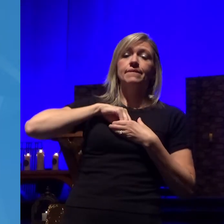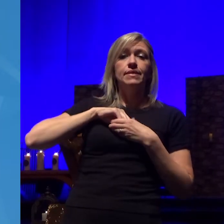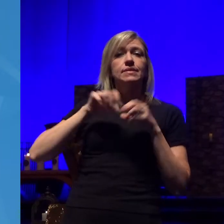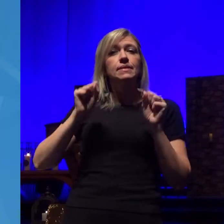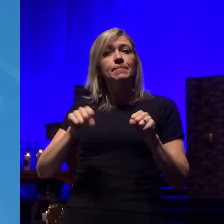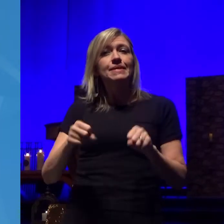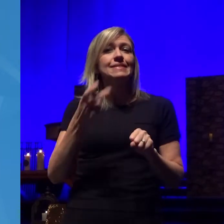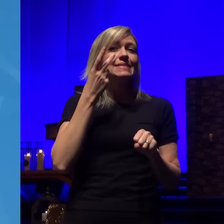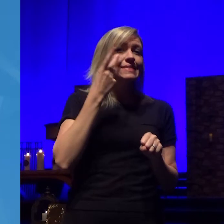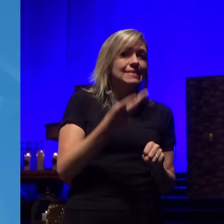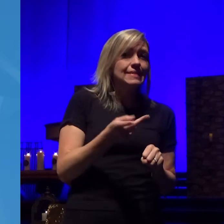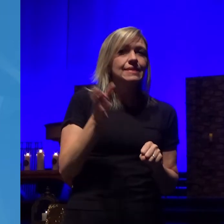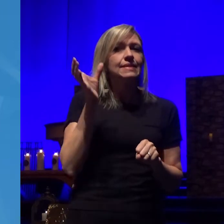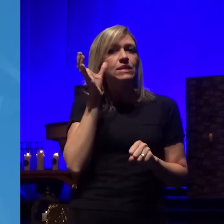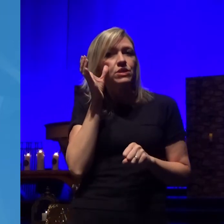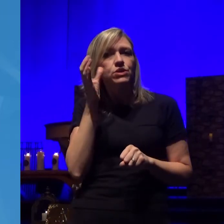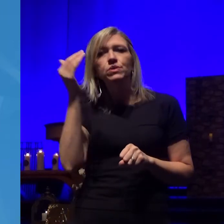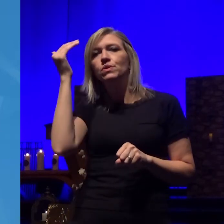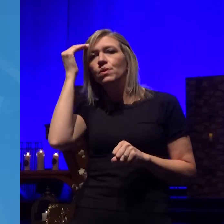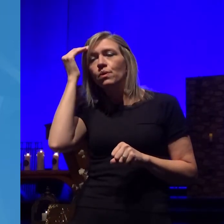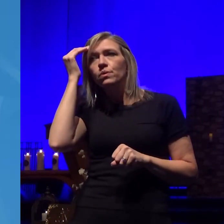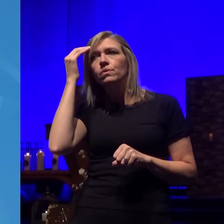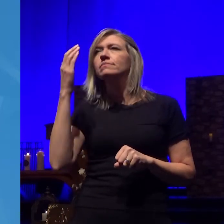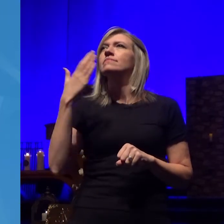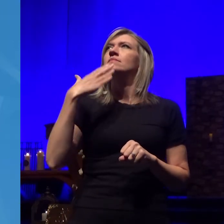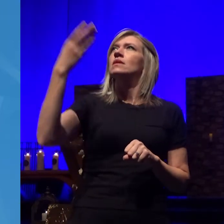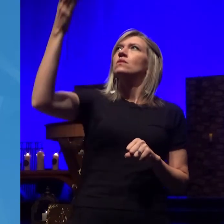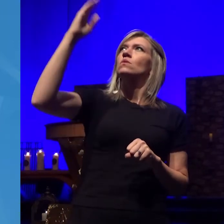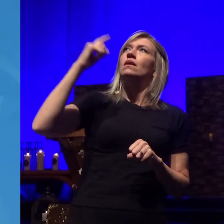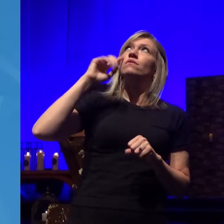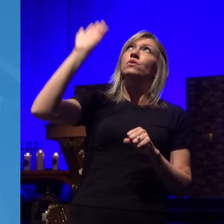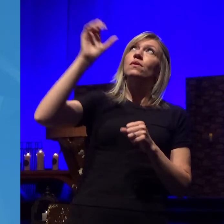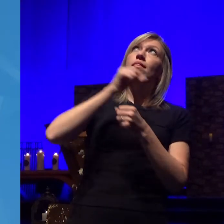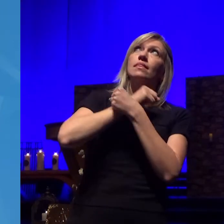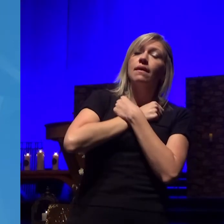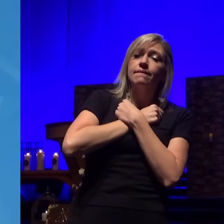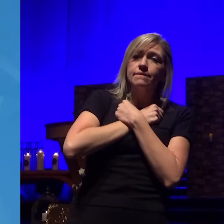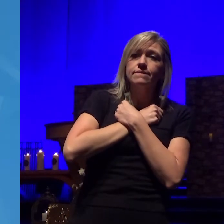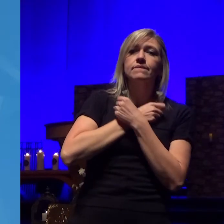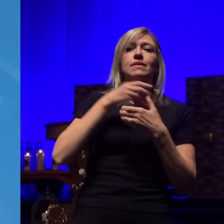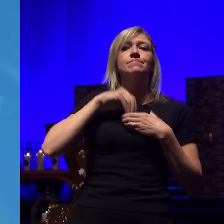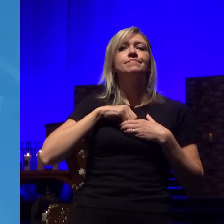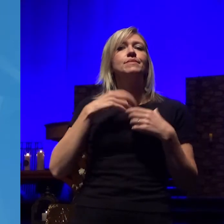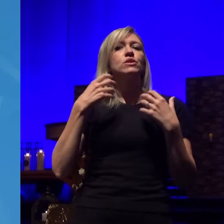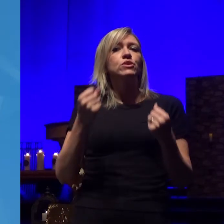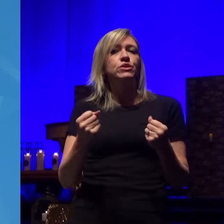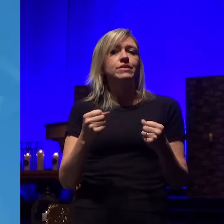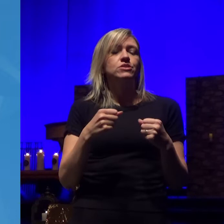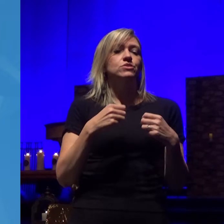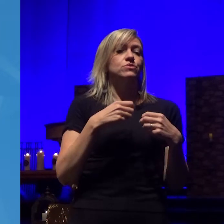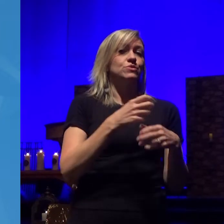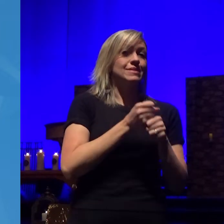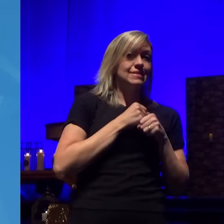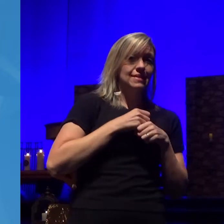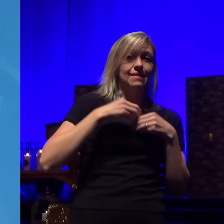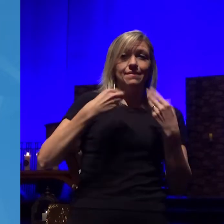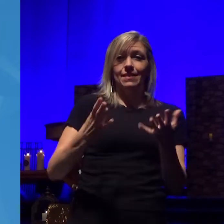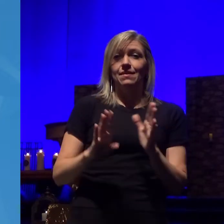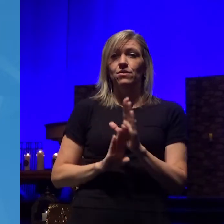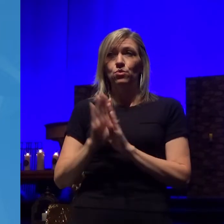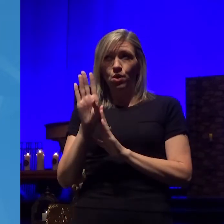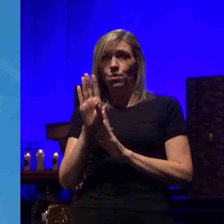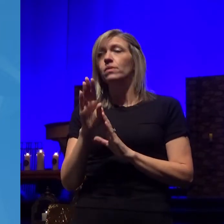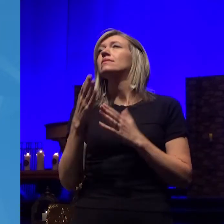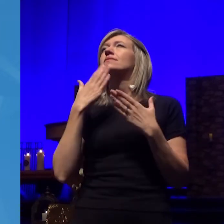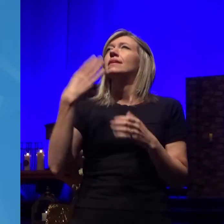the ability to see, to hear, and to know. Thank you, God, for your love in me, the courage to receive, to give, and to